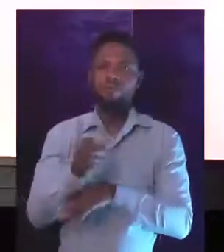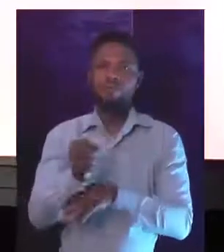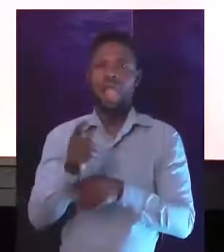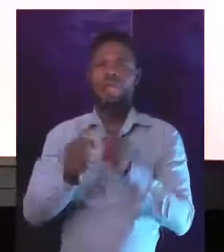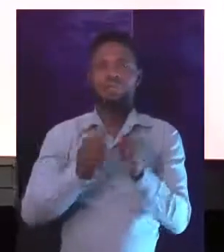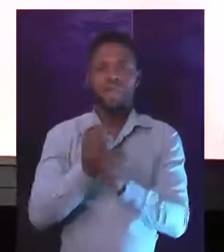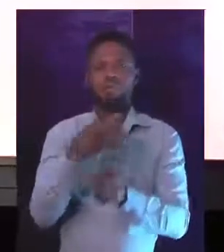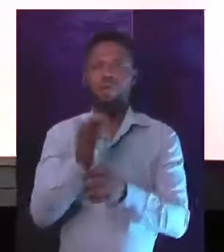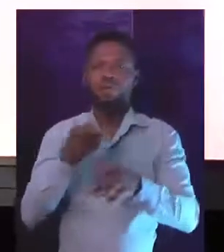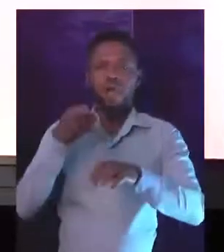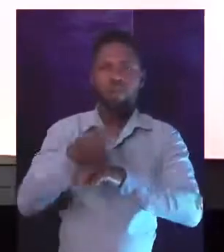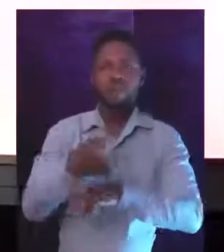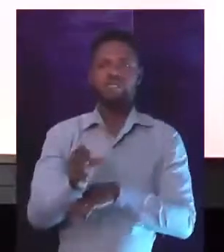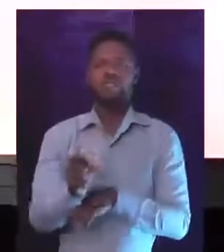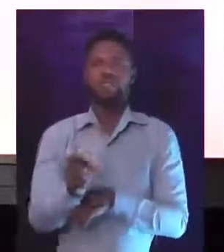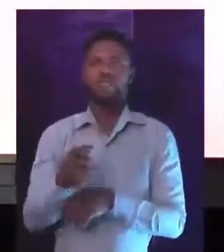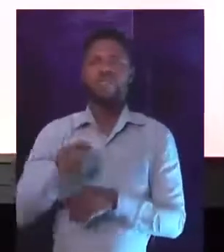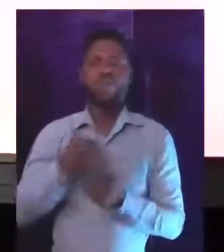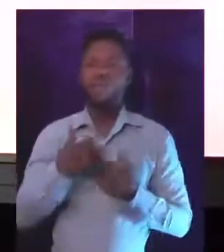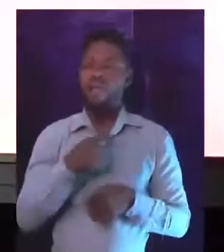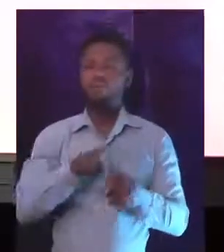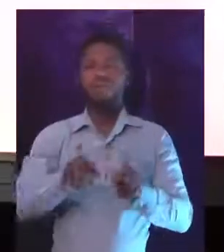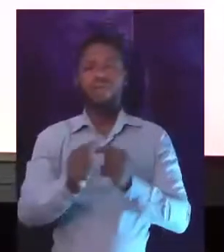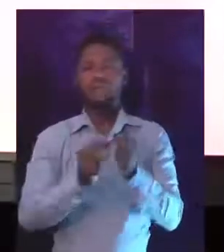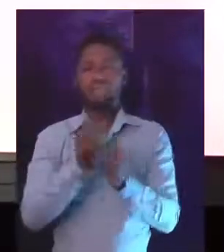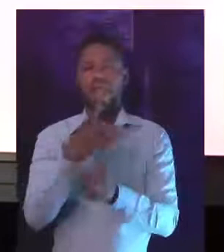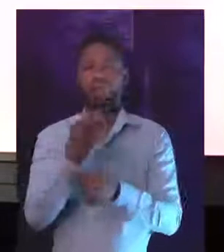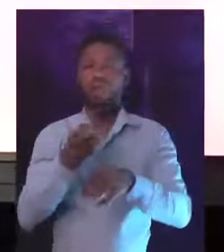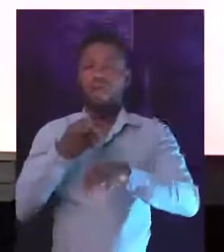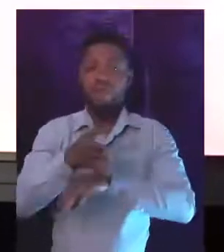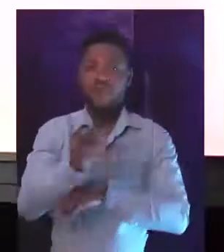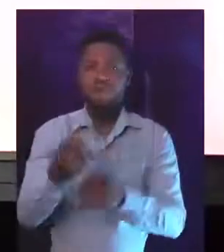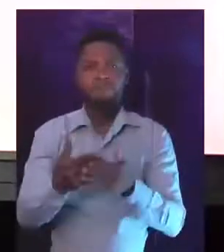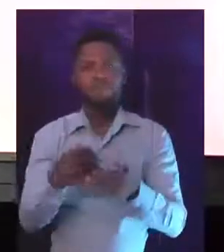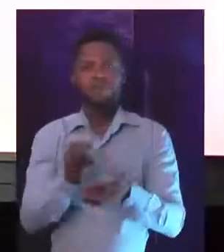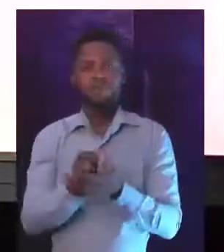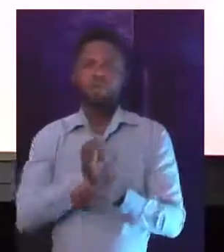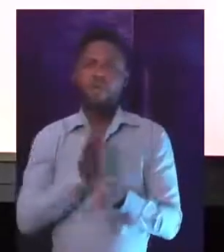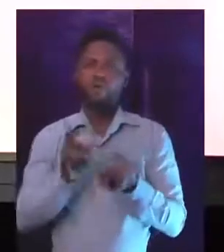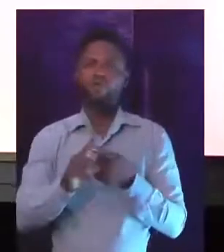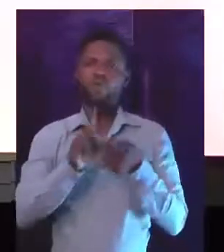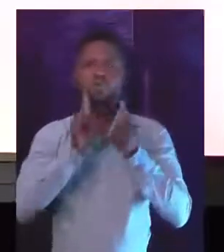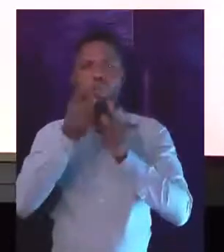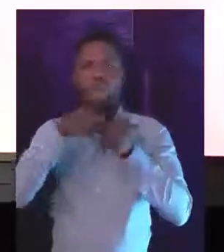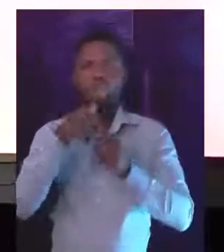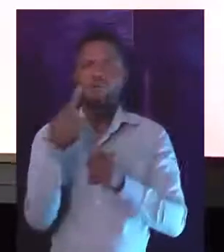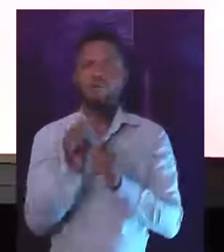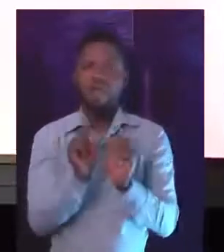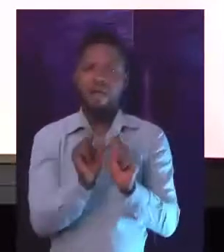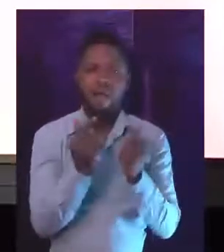Types of forces. Types of forces. We have different types of forces. But